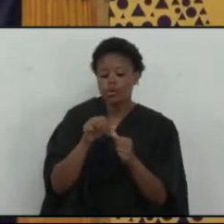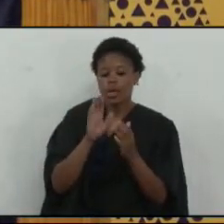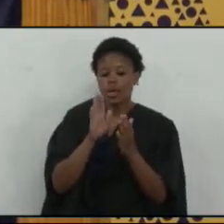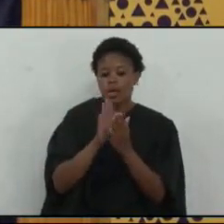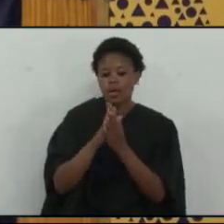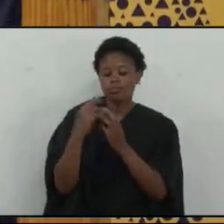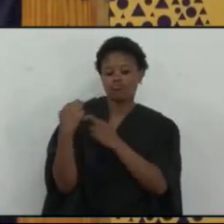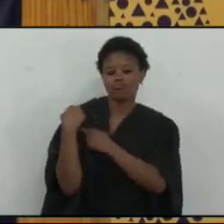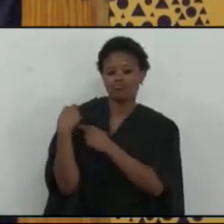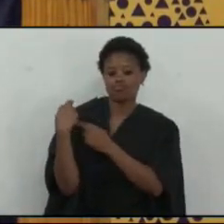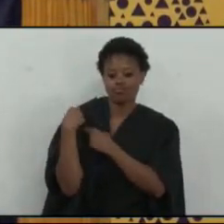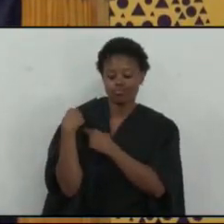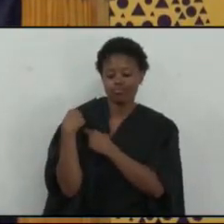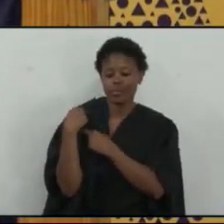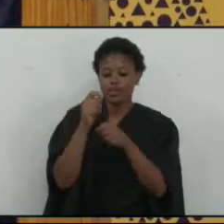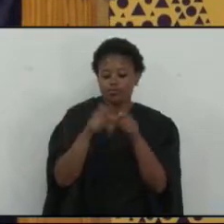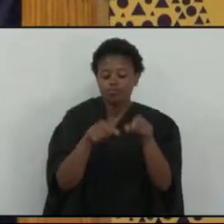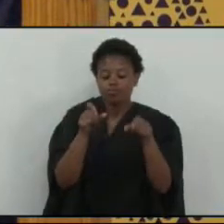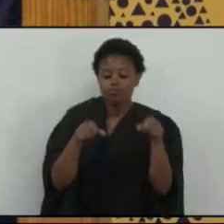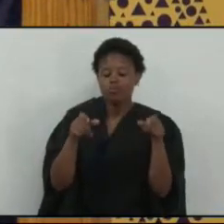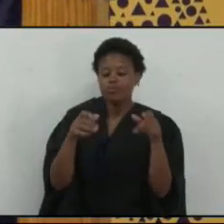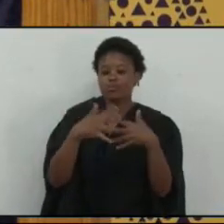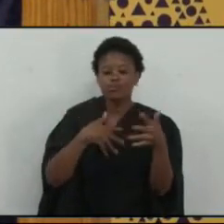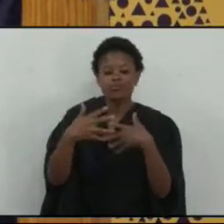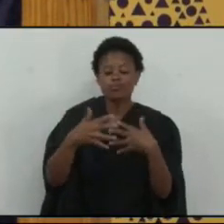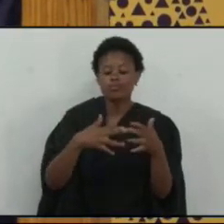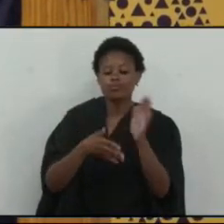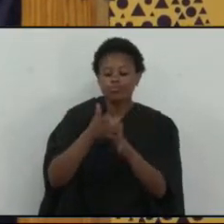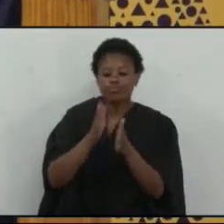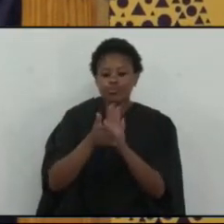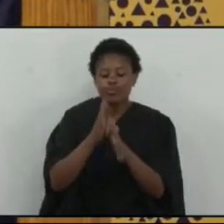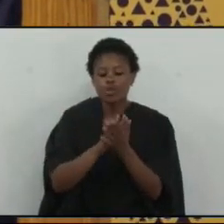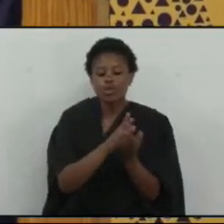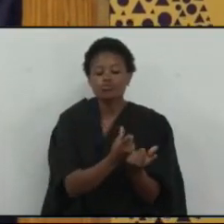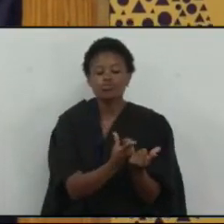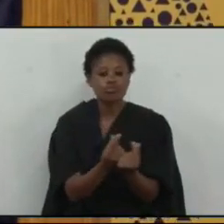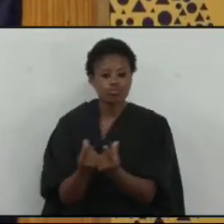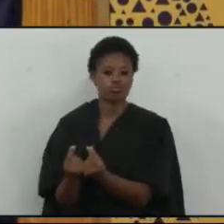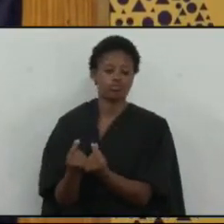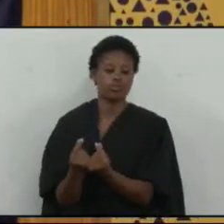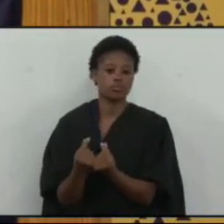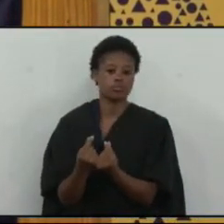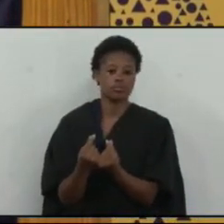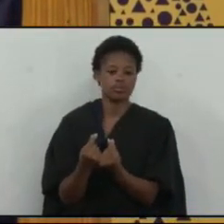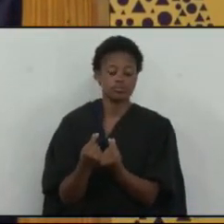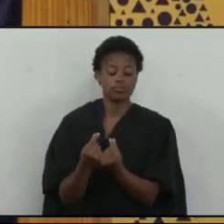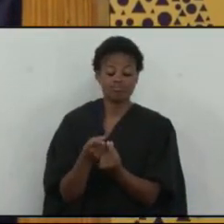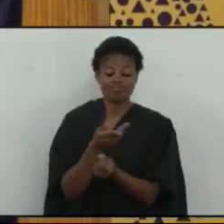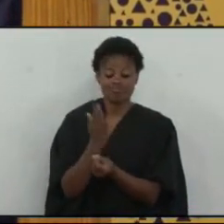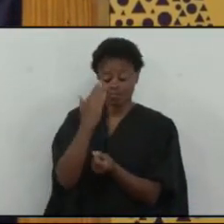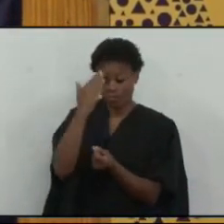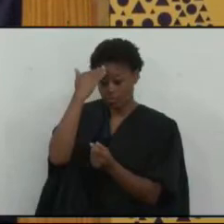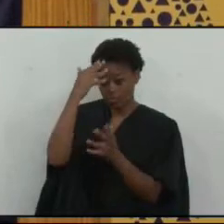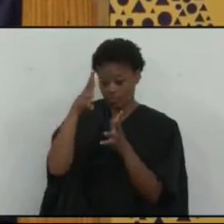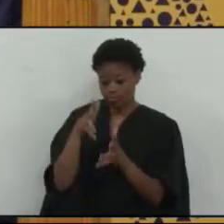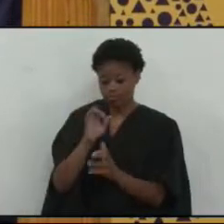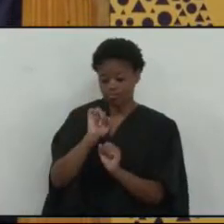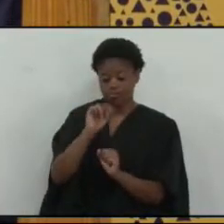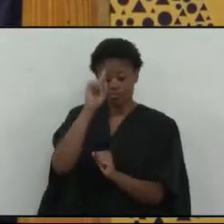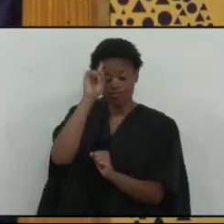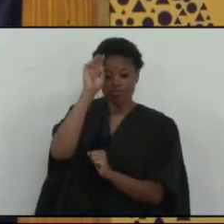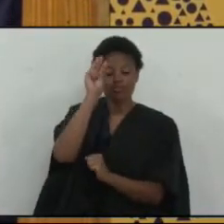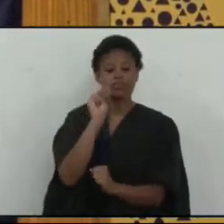responsible citizenship wherever they go and whatever they do. As graduates of